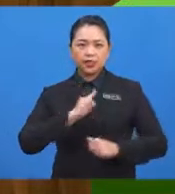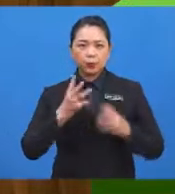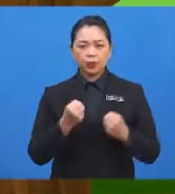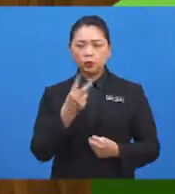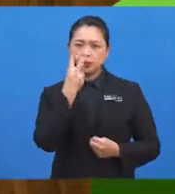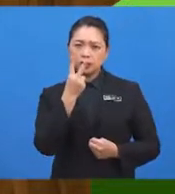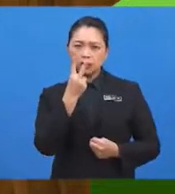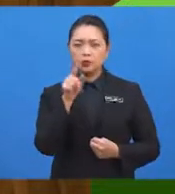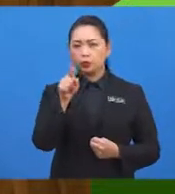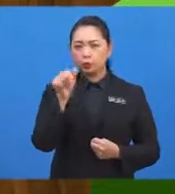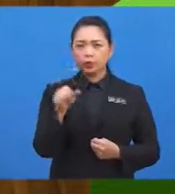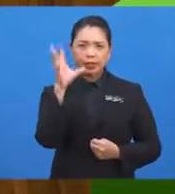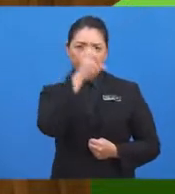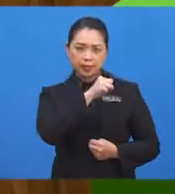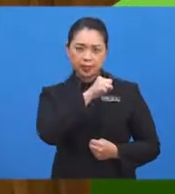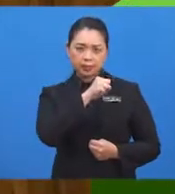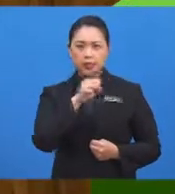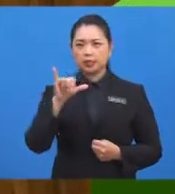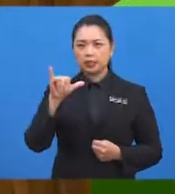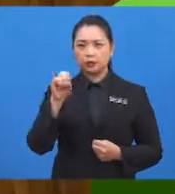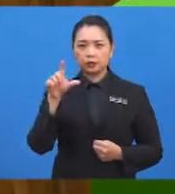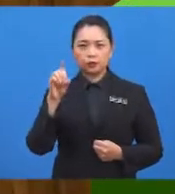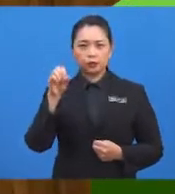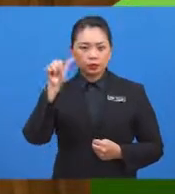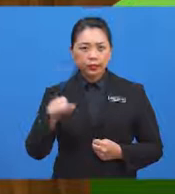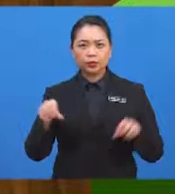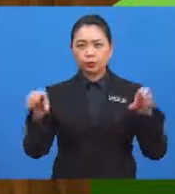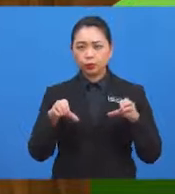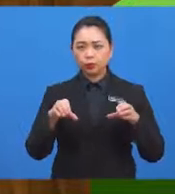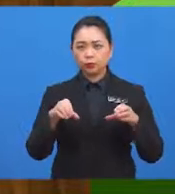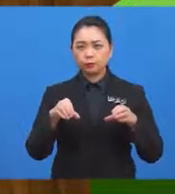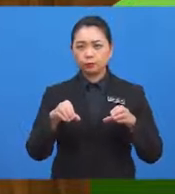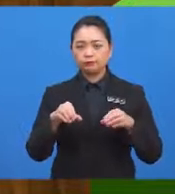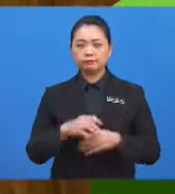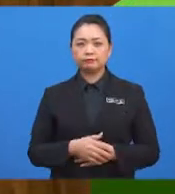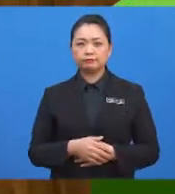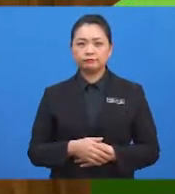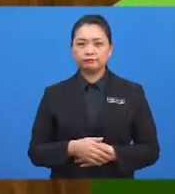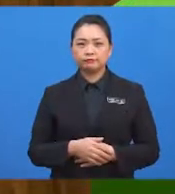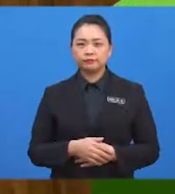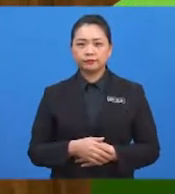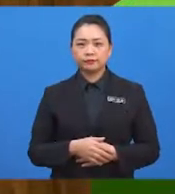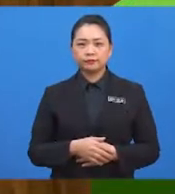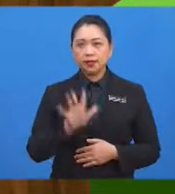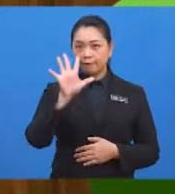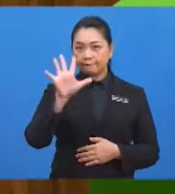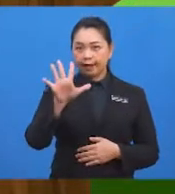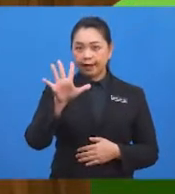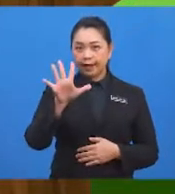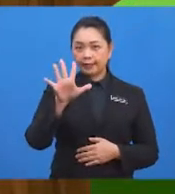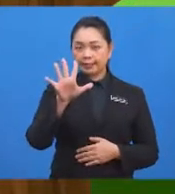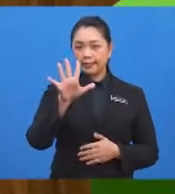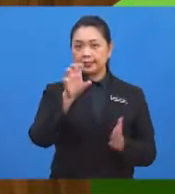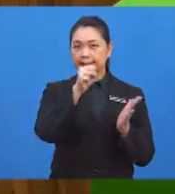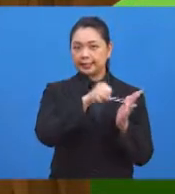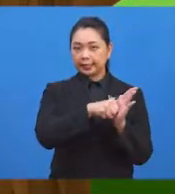can guess what Yolo can do before time runs out. I'm going to give you 5 seconds and